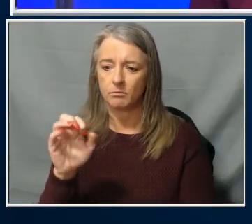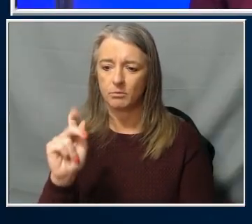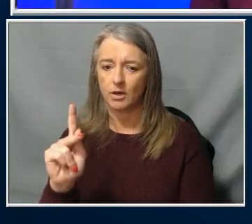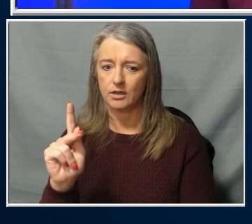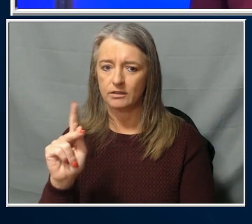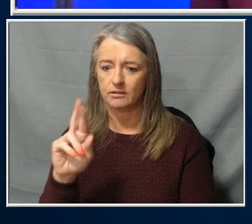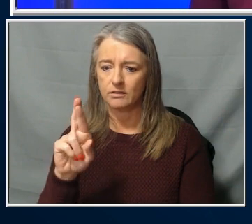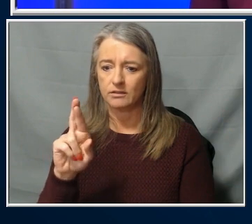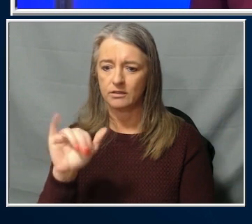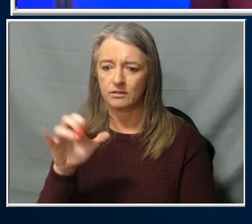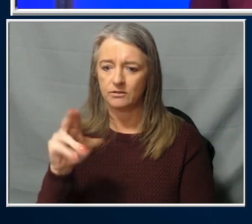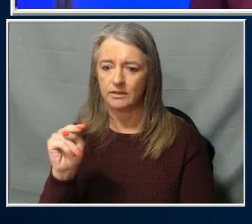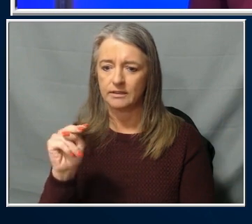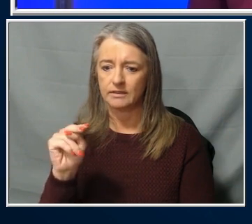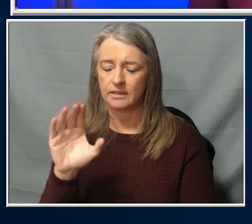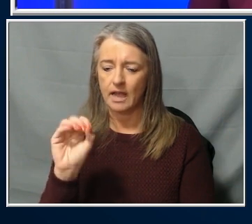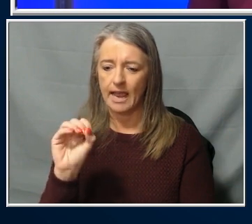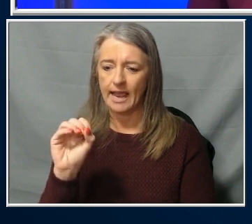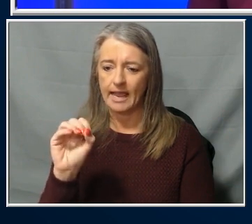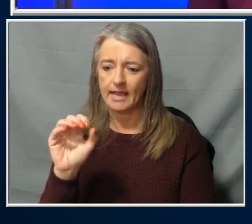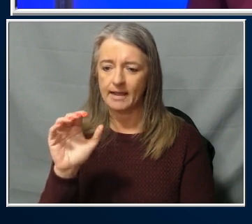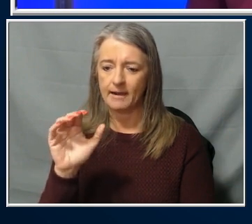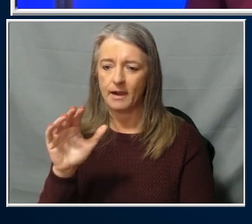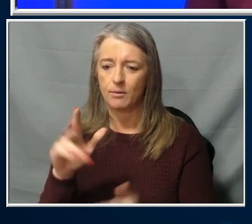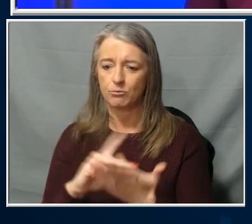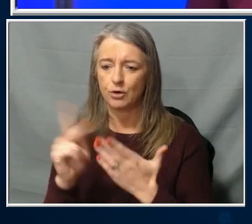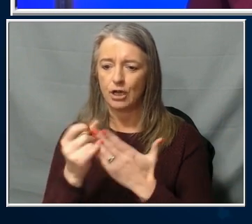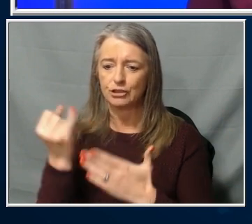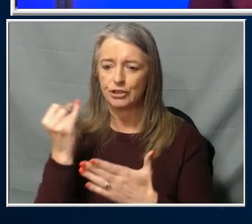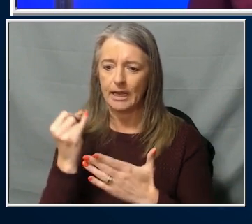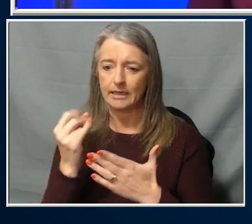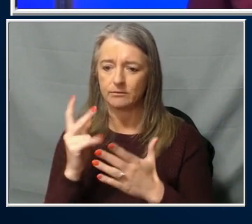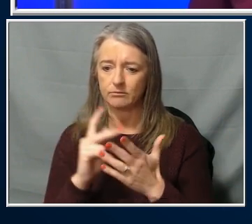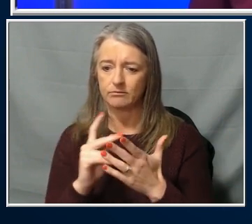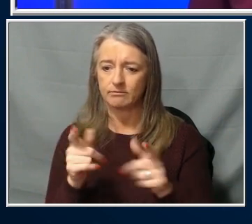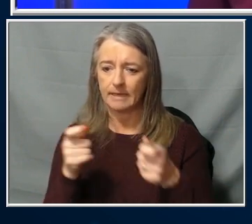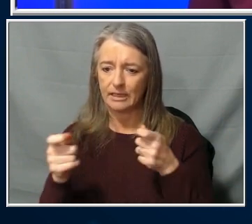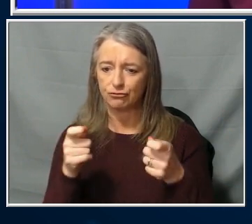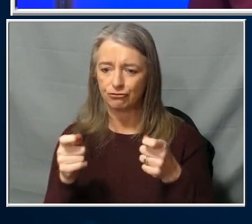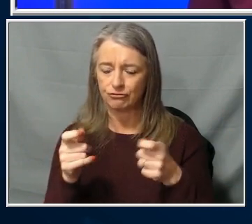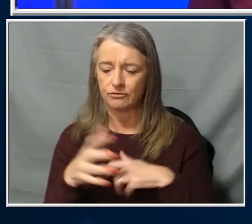is Ambulatory Operations Project Manager for the health system. Good morning. How are you?